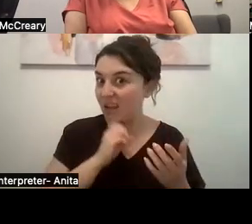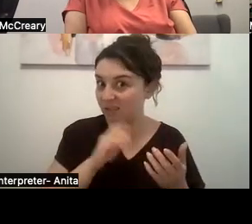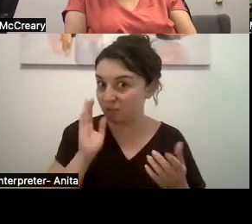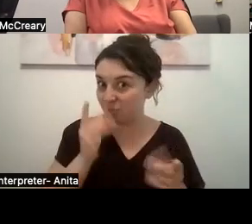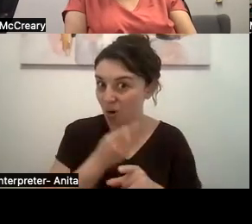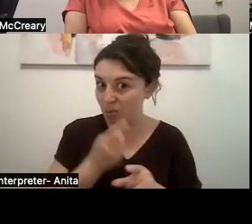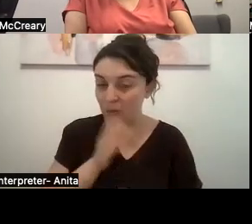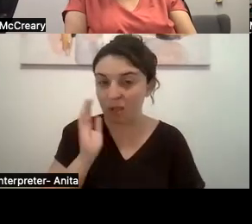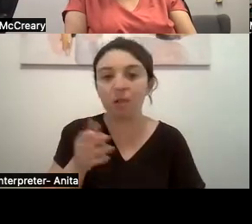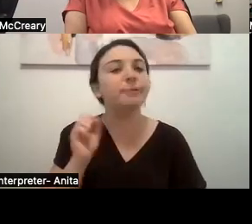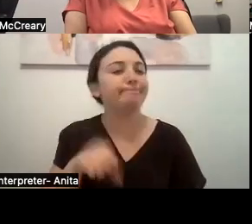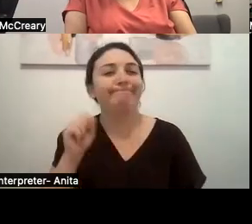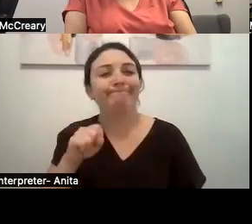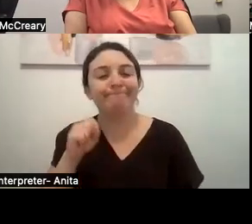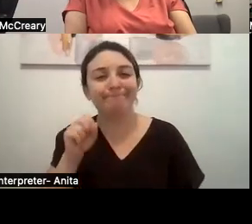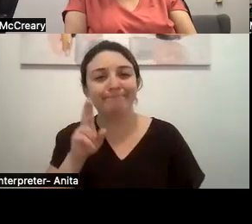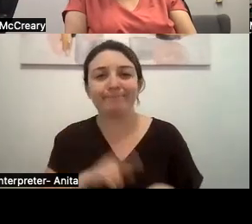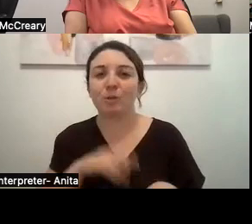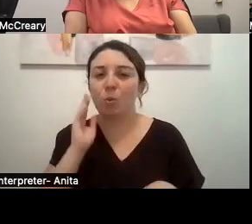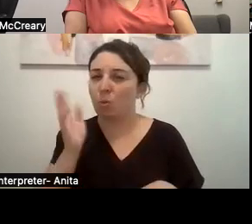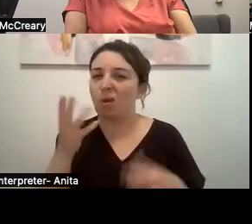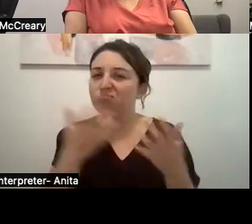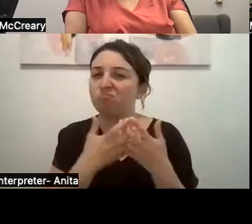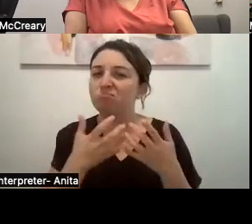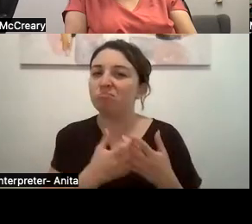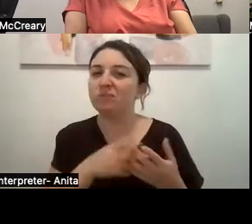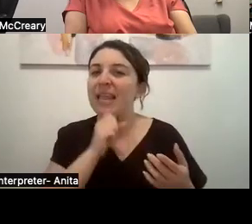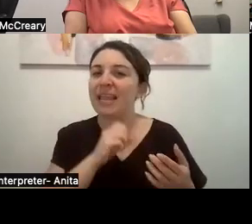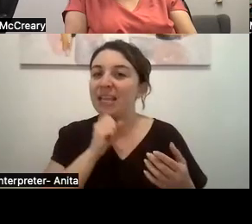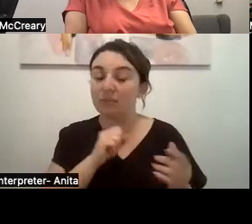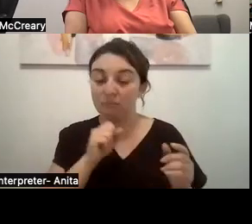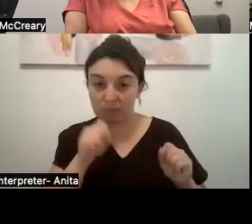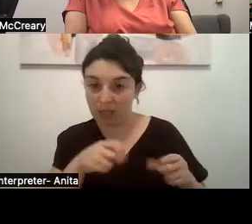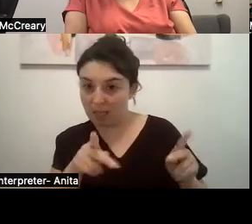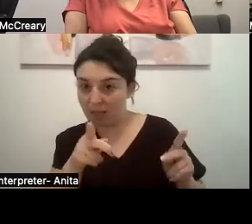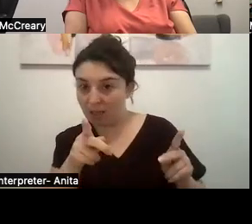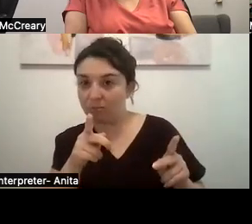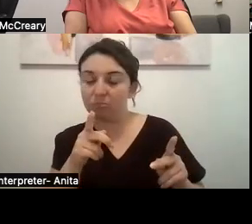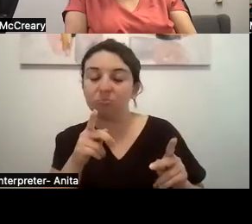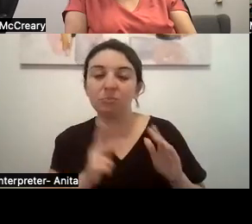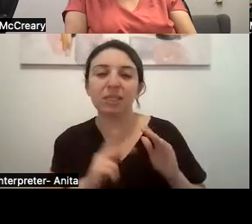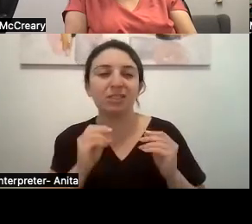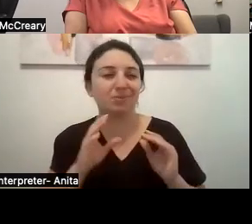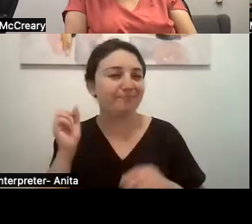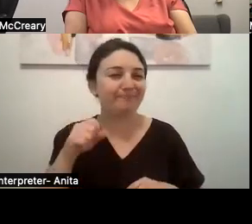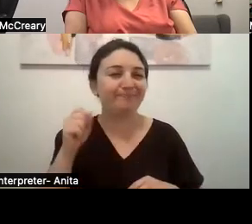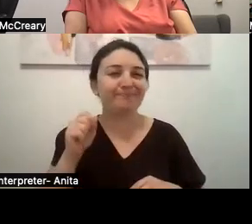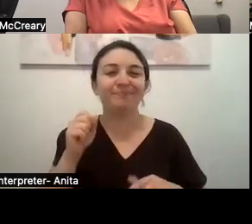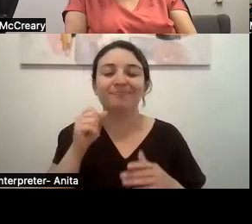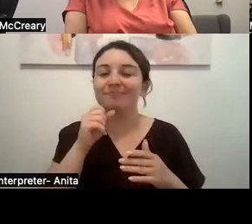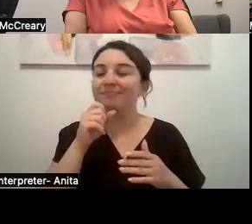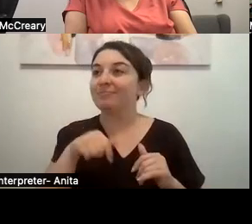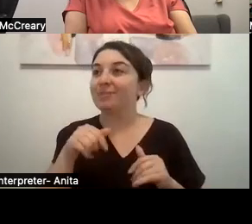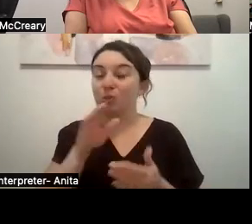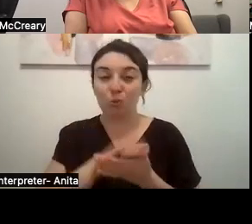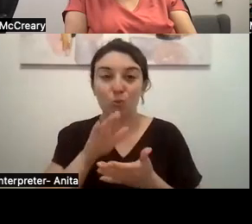Or is it, yeah, you know, it's very developmentally appropriate. I'll let the kinder teachers teach to it, but we are, even across the school, we